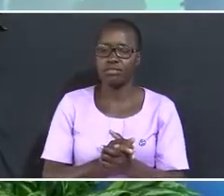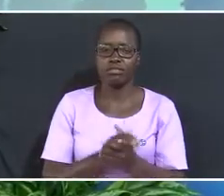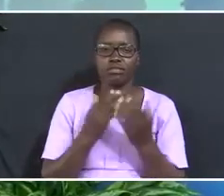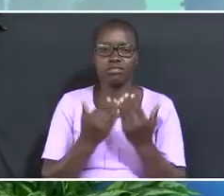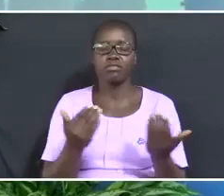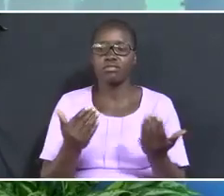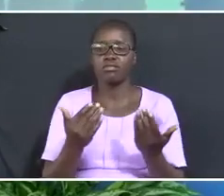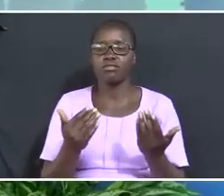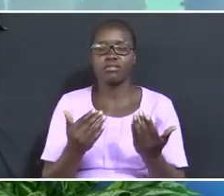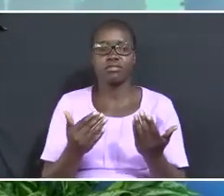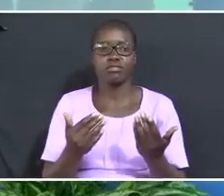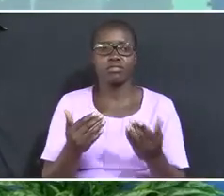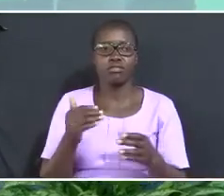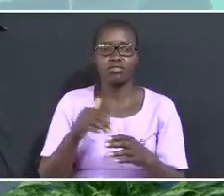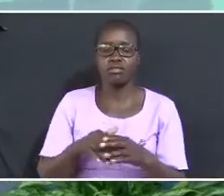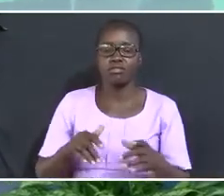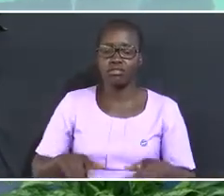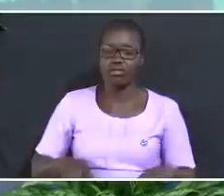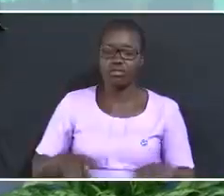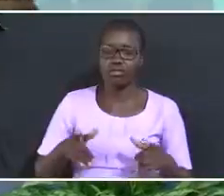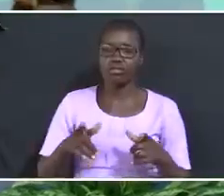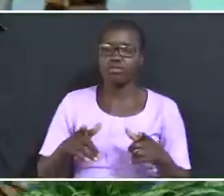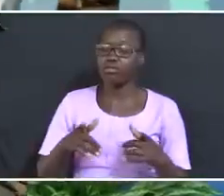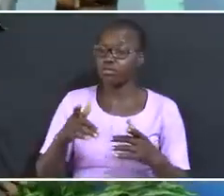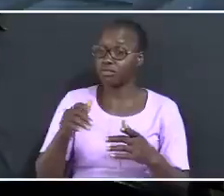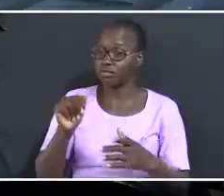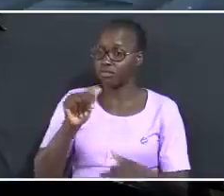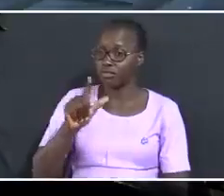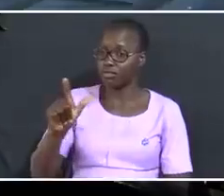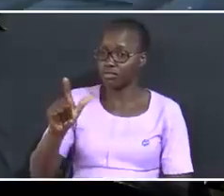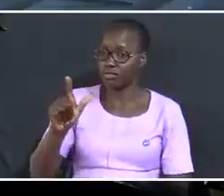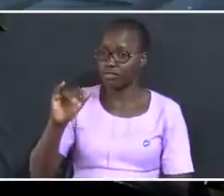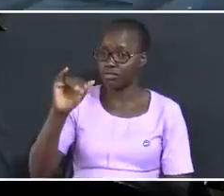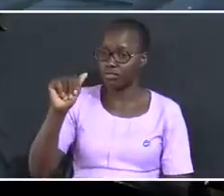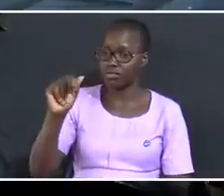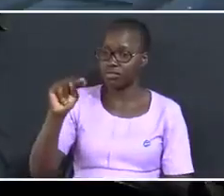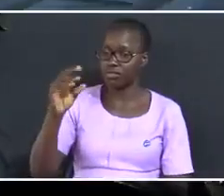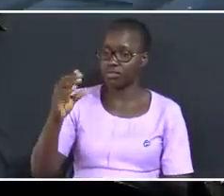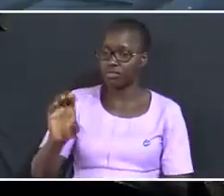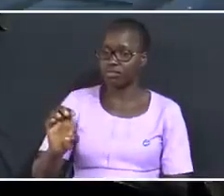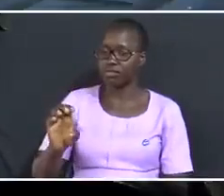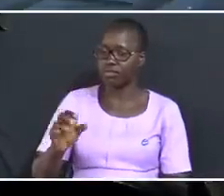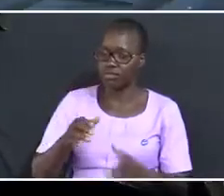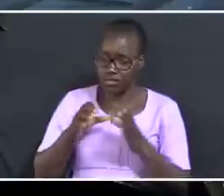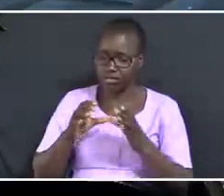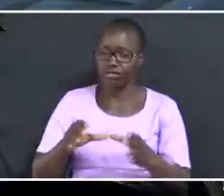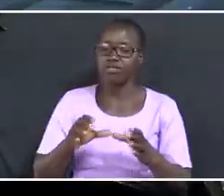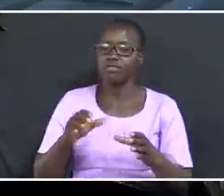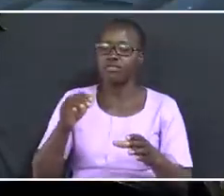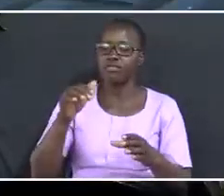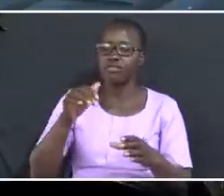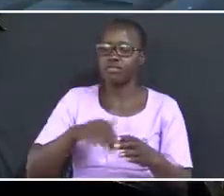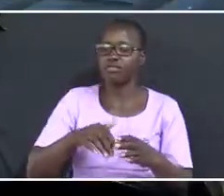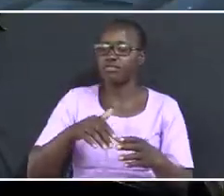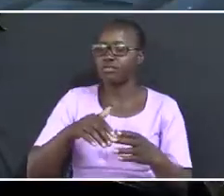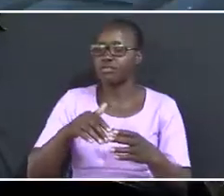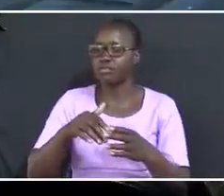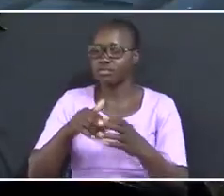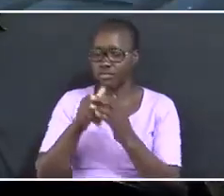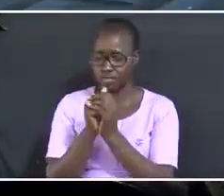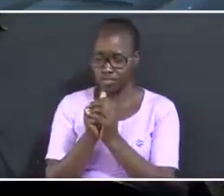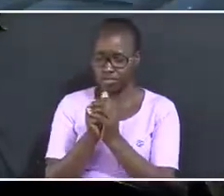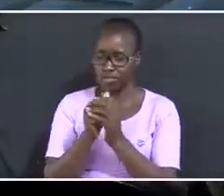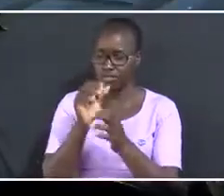Children in Alliance have been forced to go on Sabbath. Okay, can we have our lawyers to go there